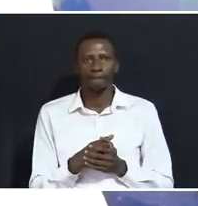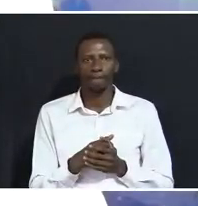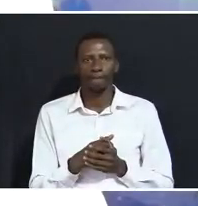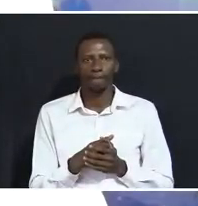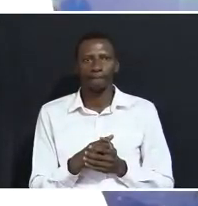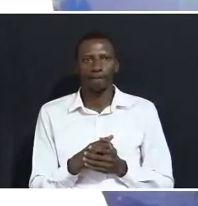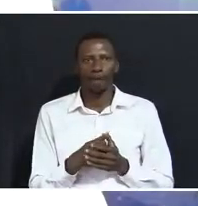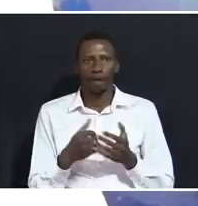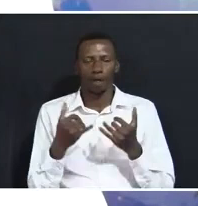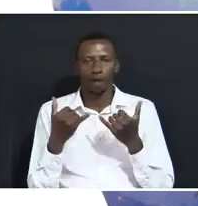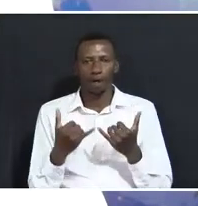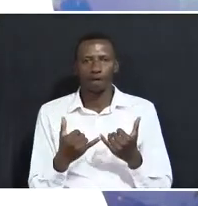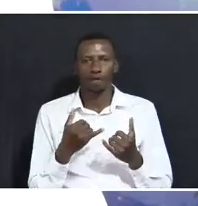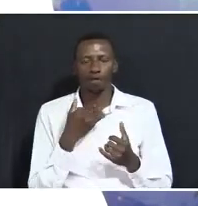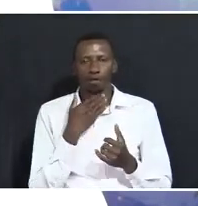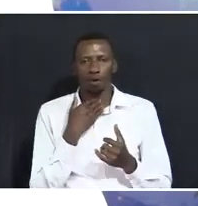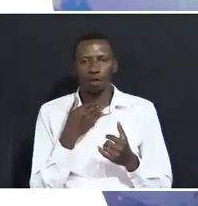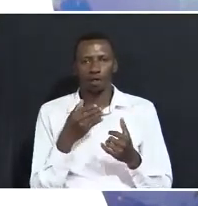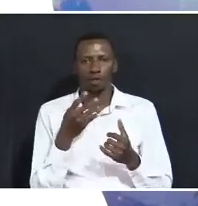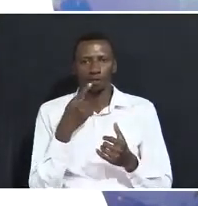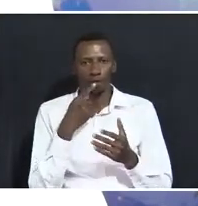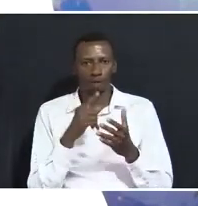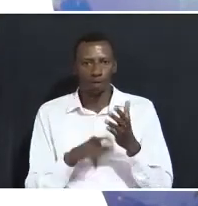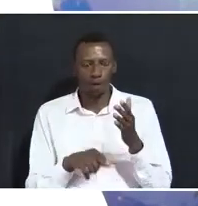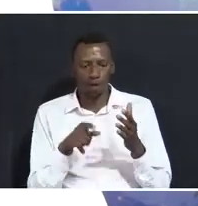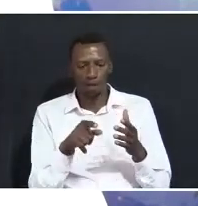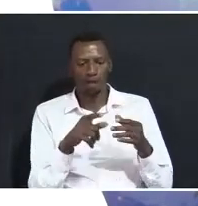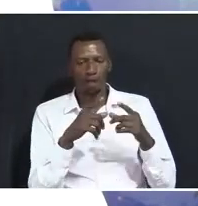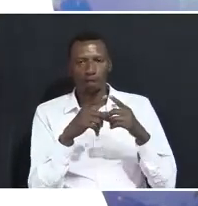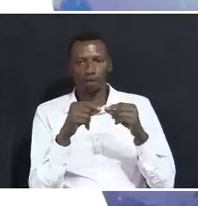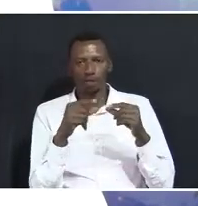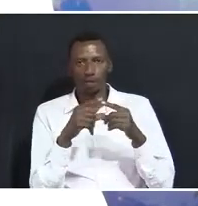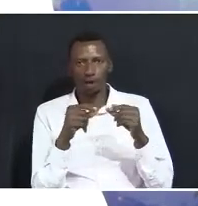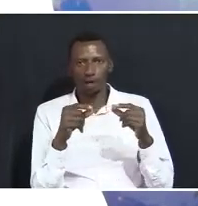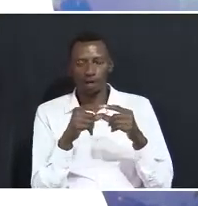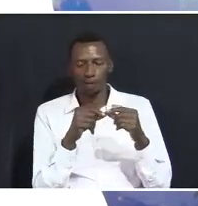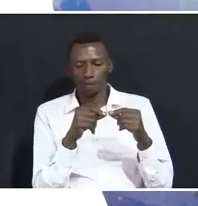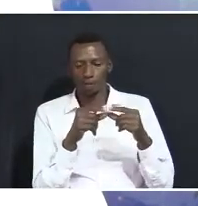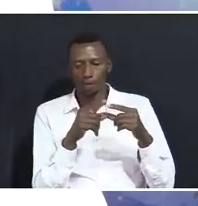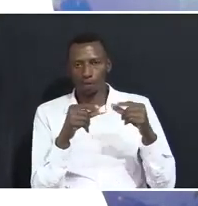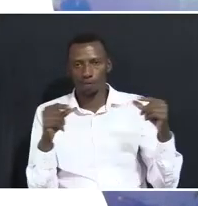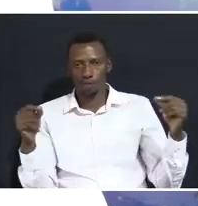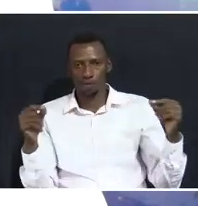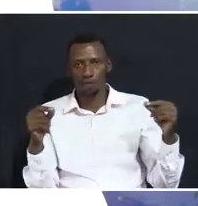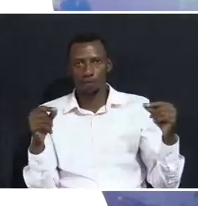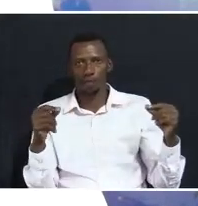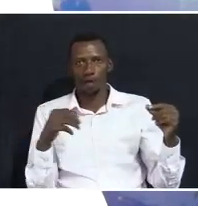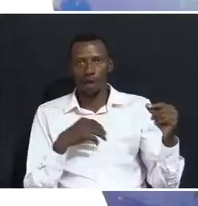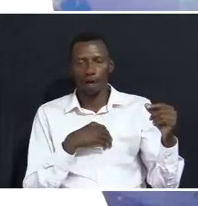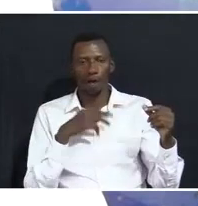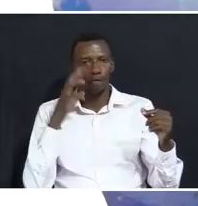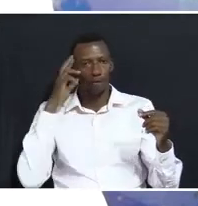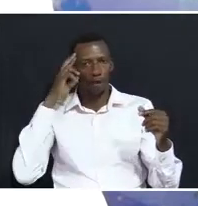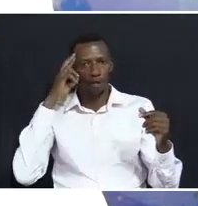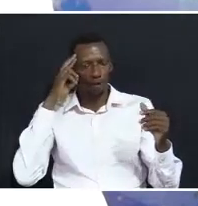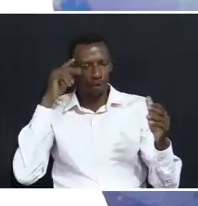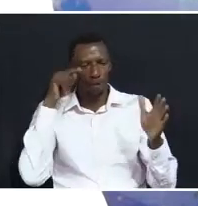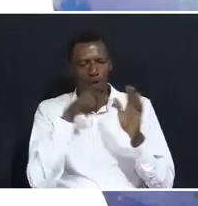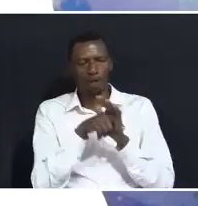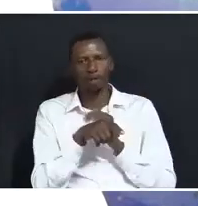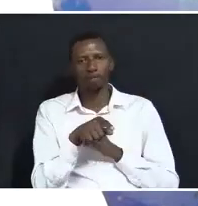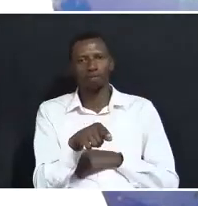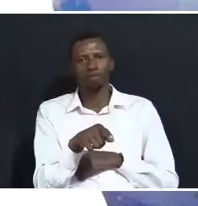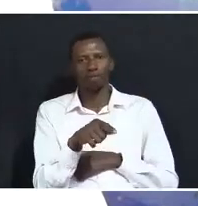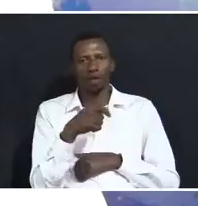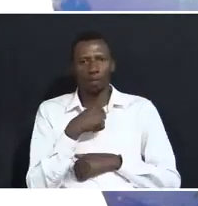Allow me to observe that that statement is very loaded. I read so much